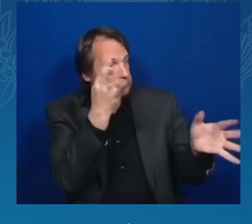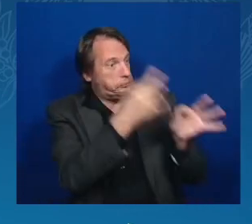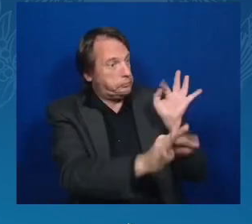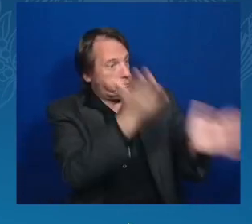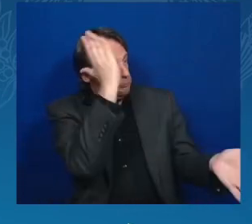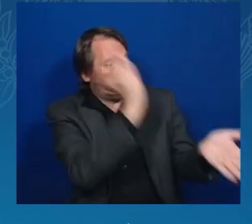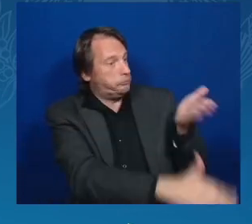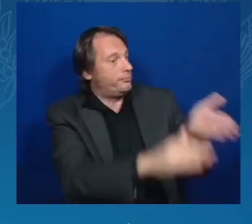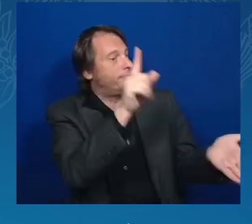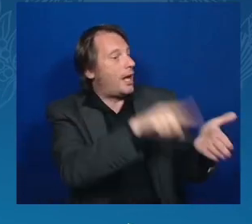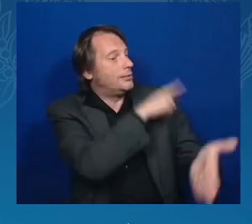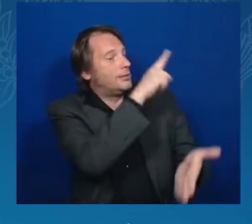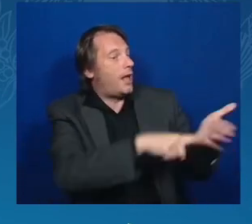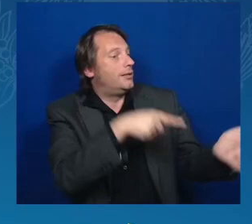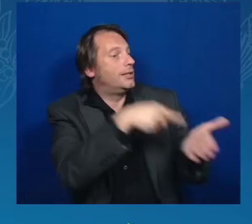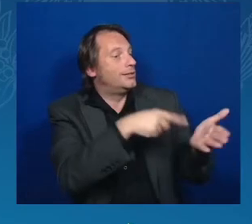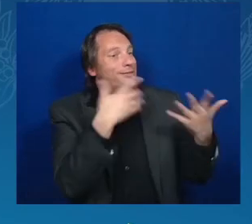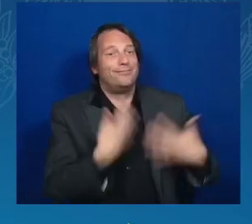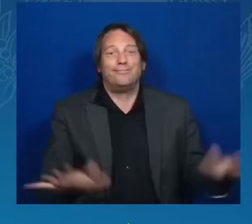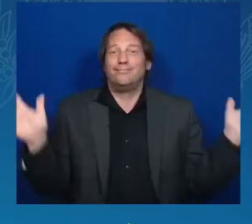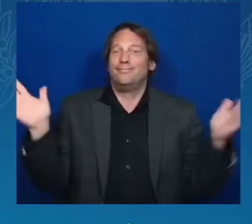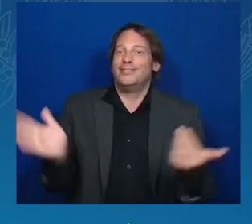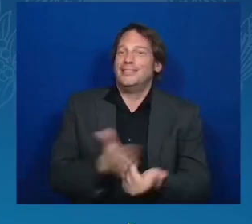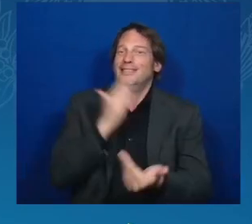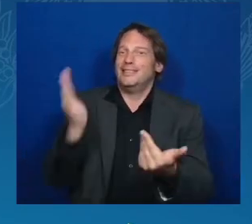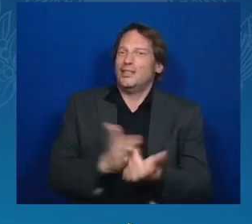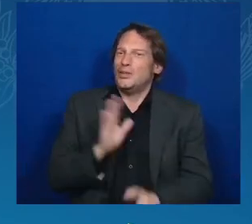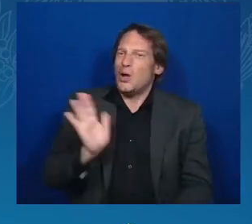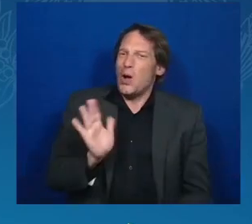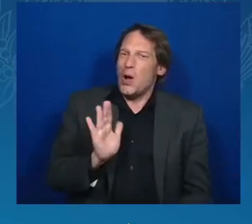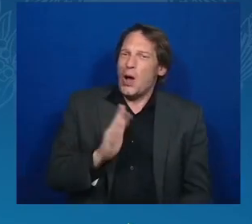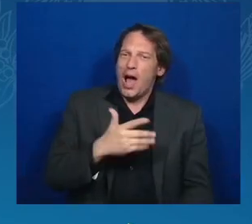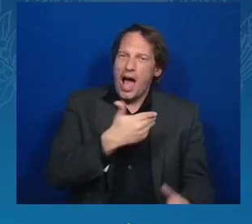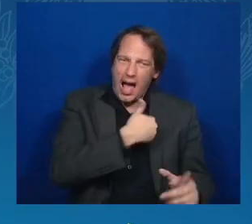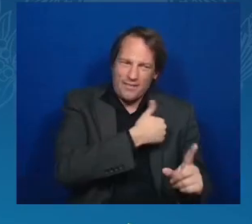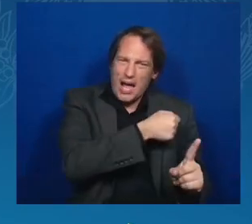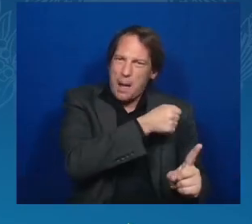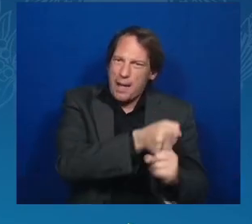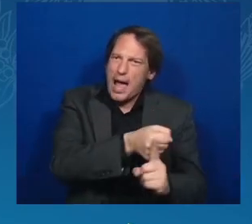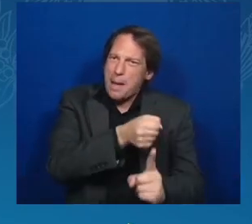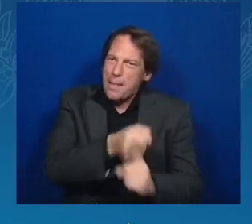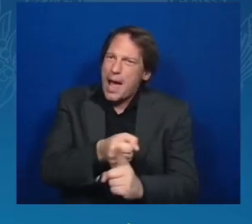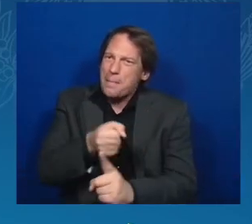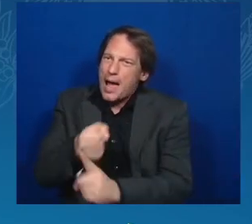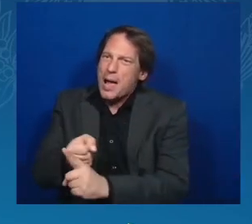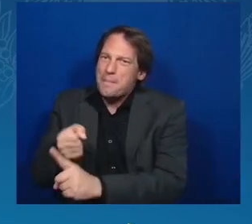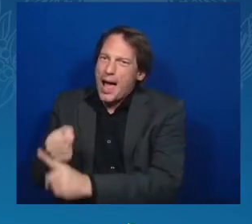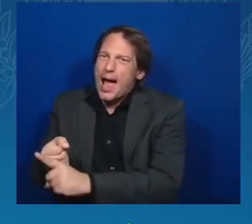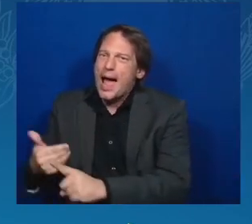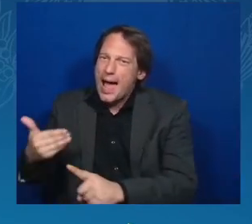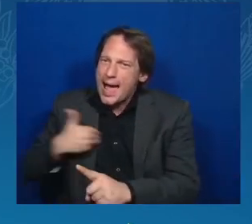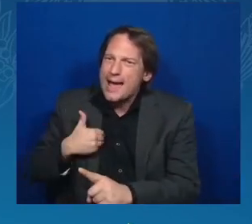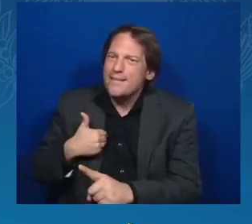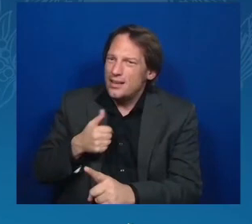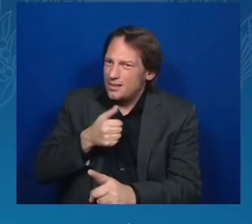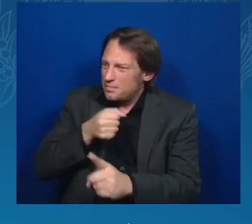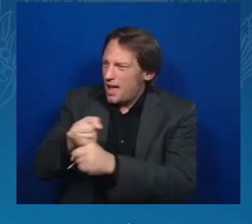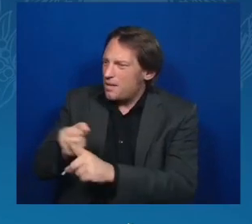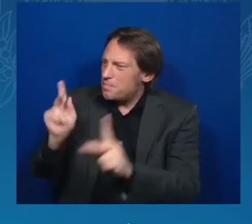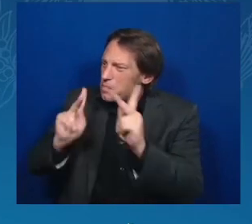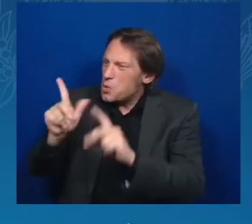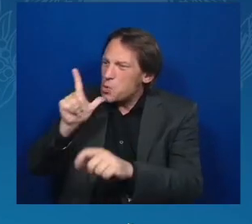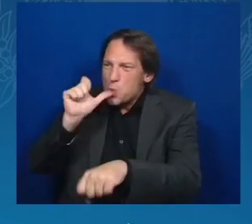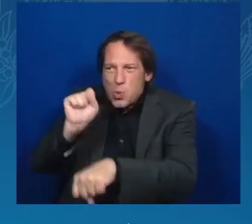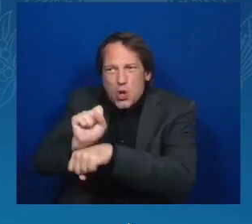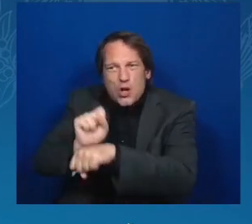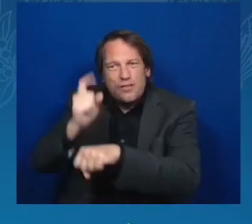people who are dedicated public servants, or people who have been paying for over 20 years, or people who have interest rates that have accrued to the